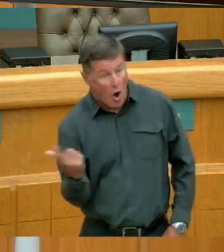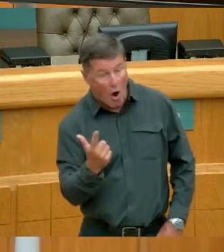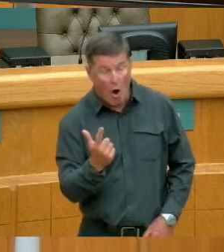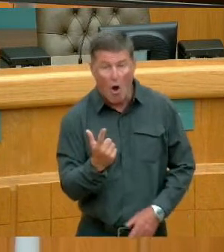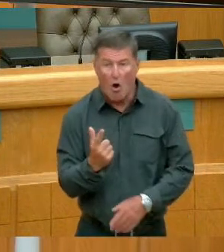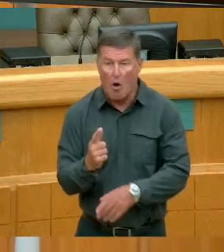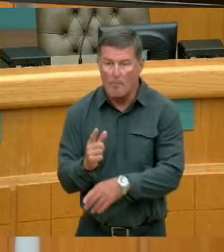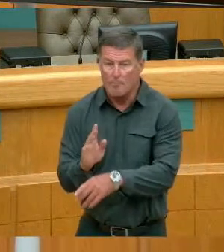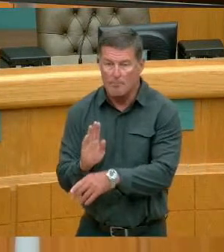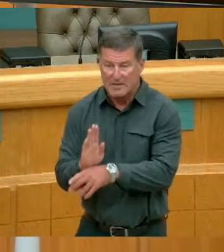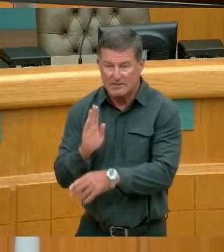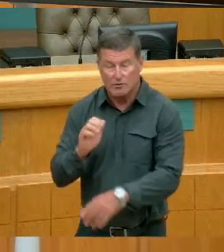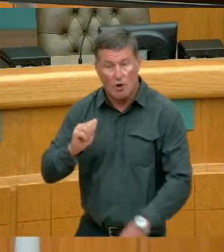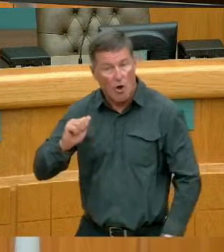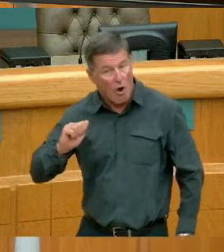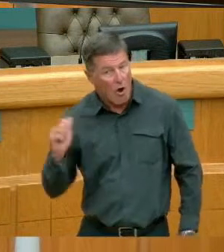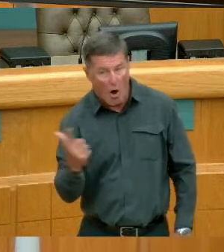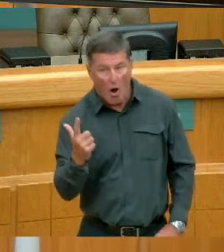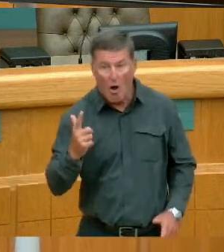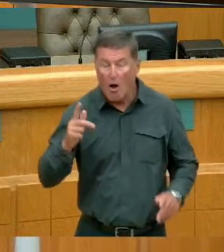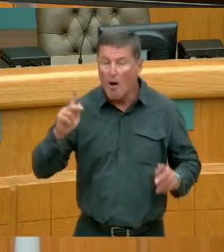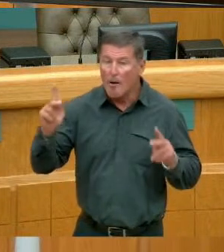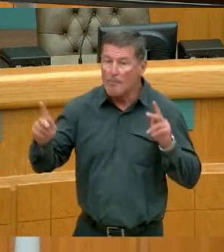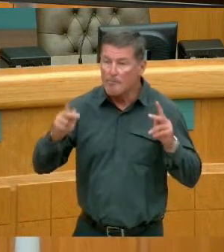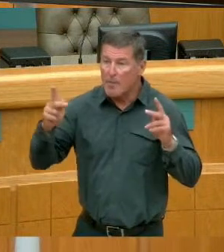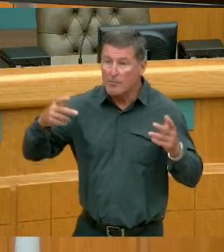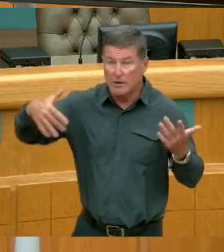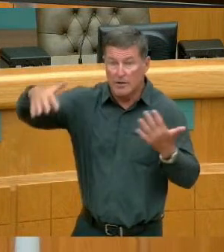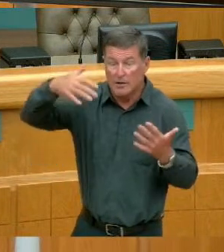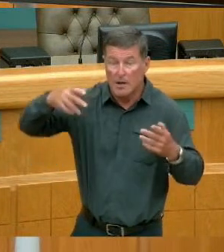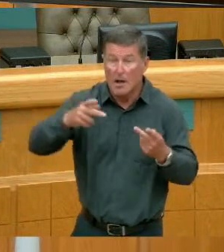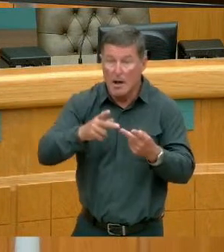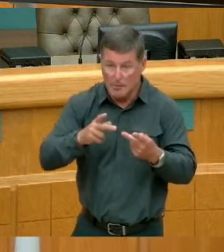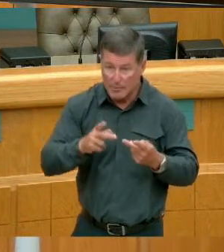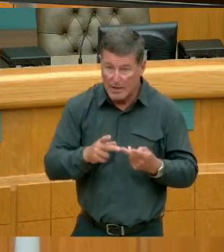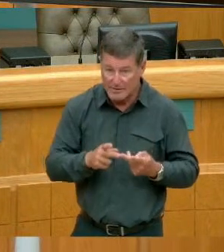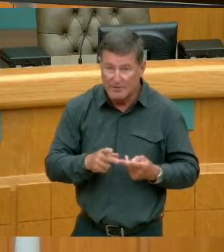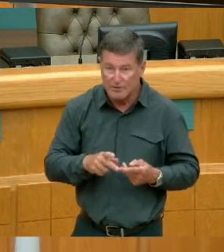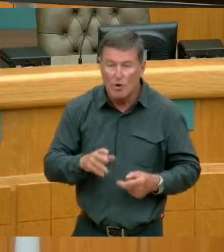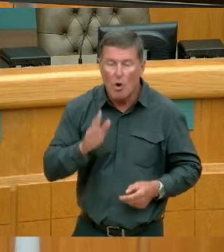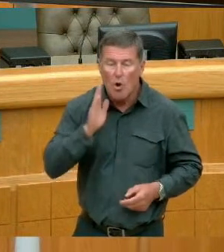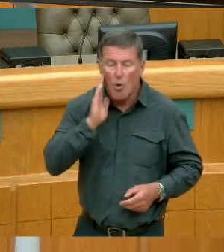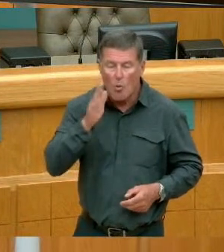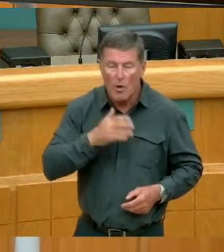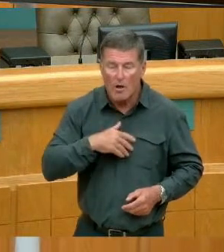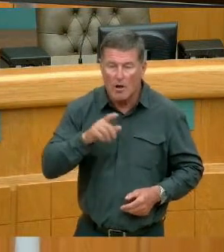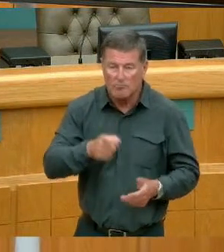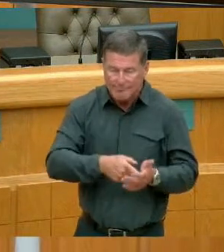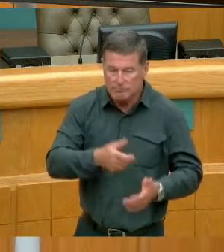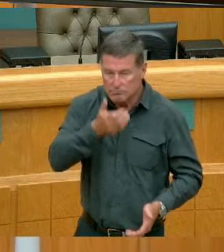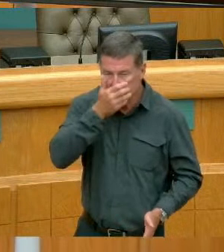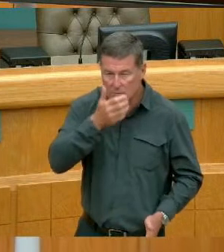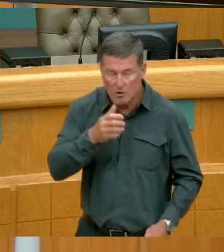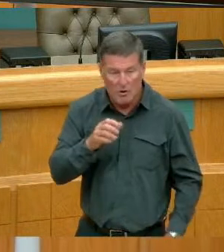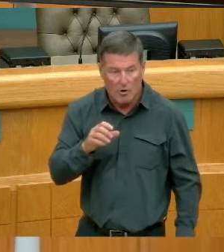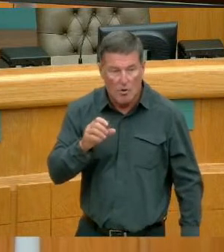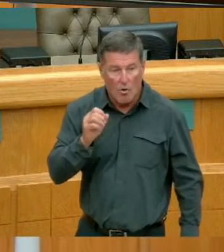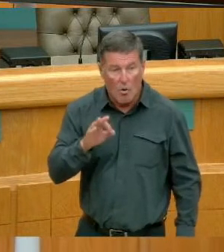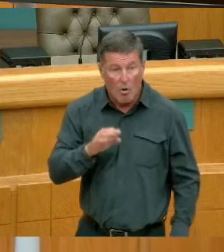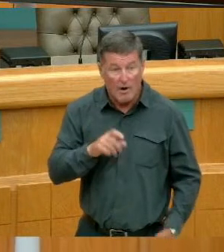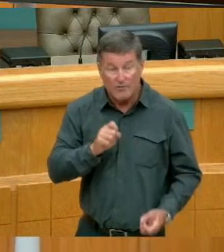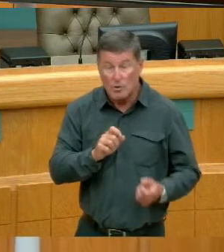and all public spaces. The exceptions will still be available if you have a medical problem or you can social